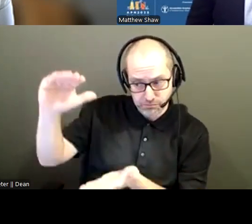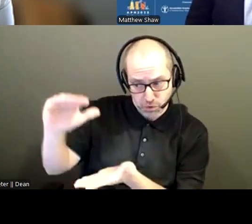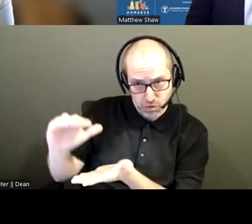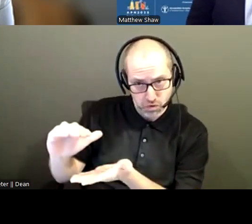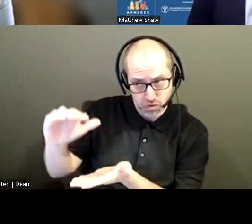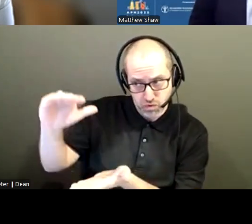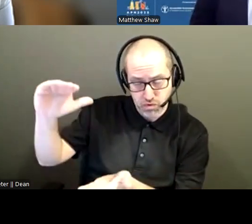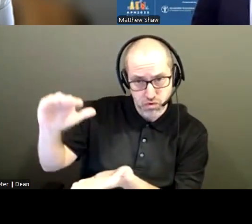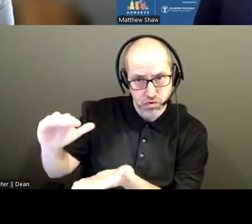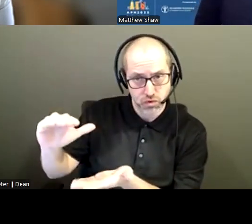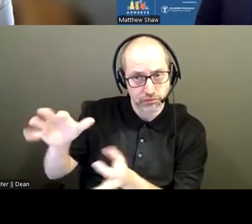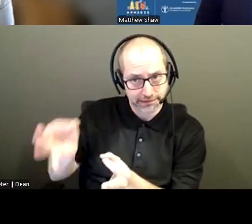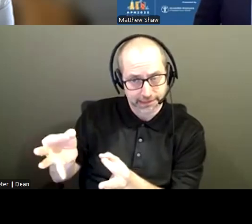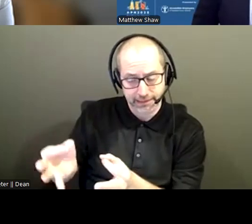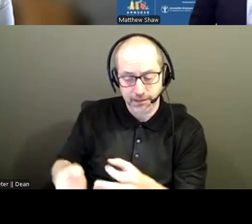really useful is